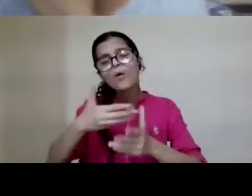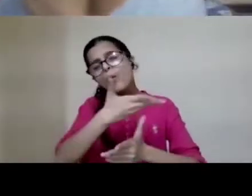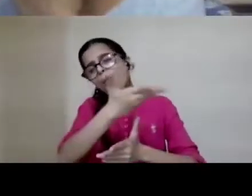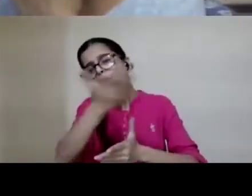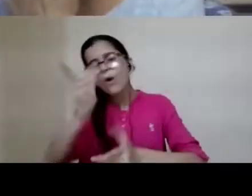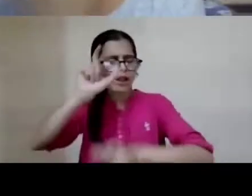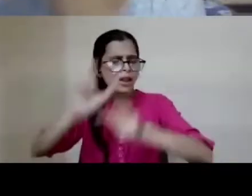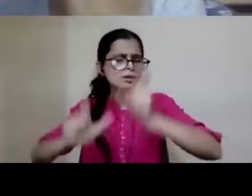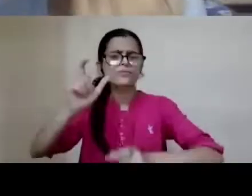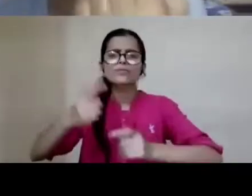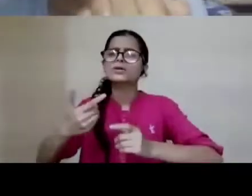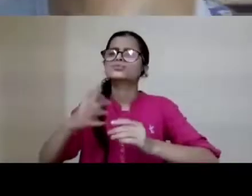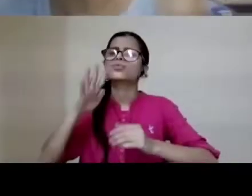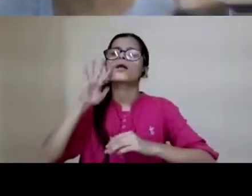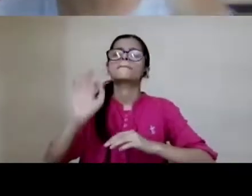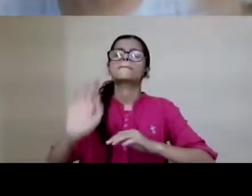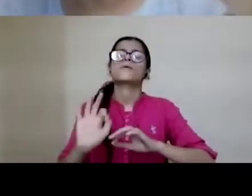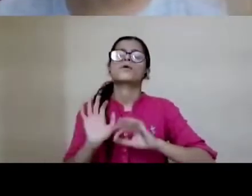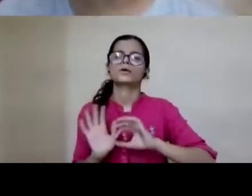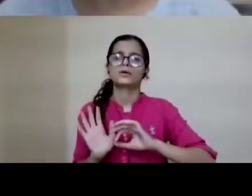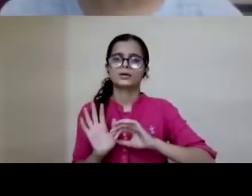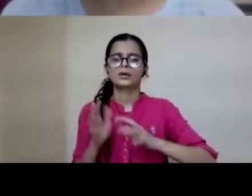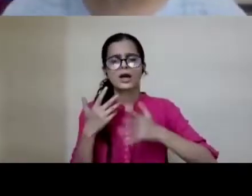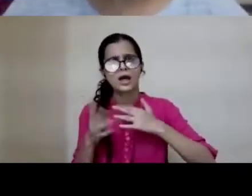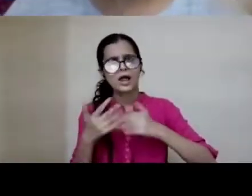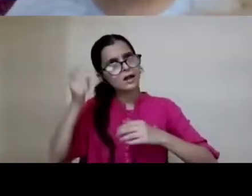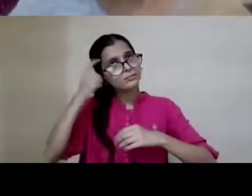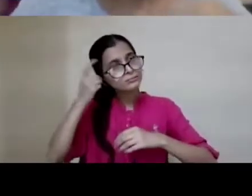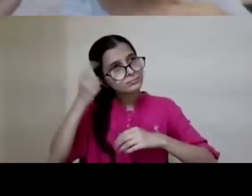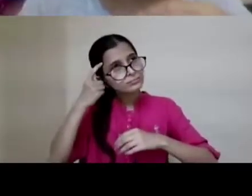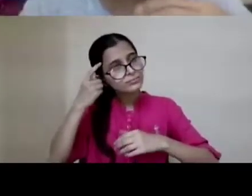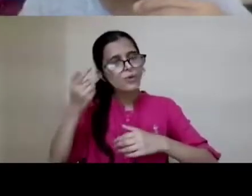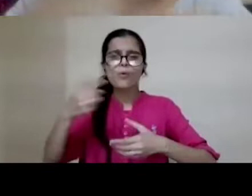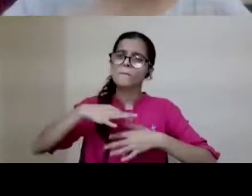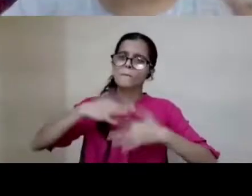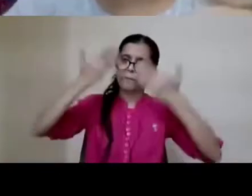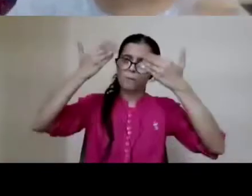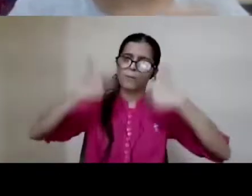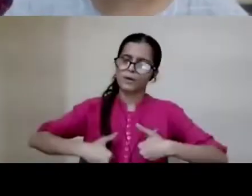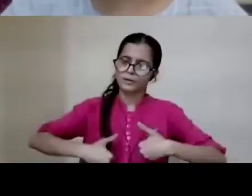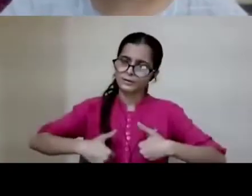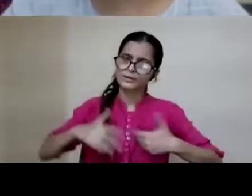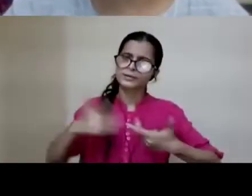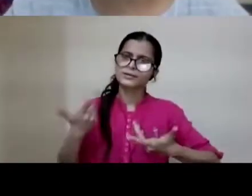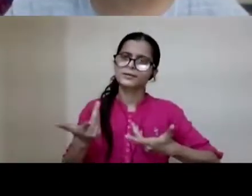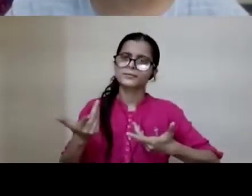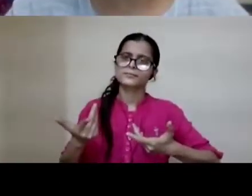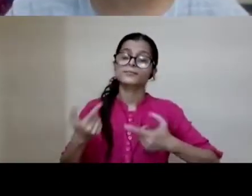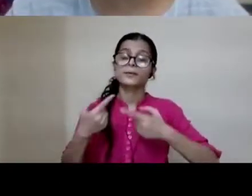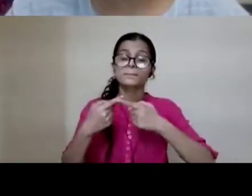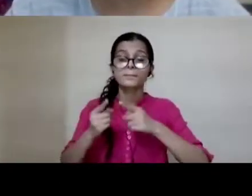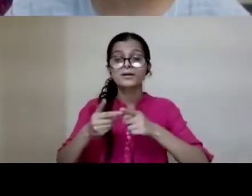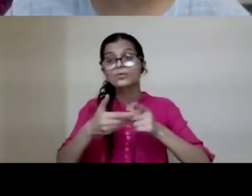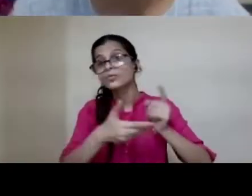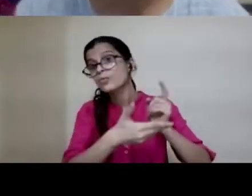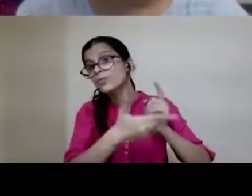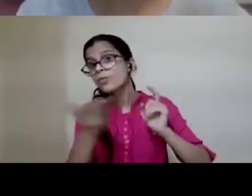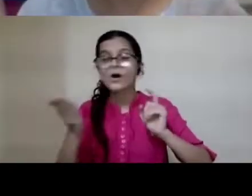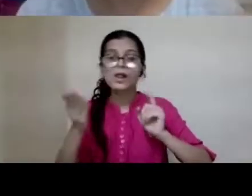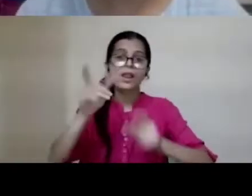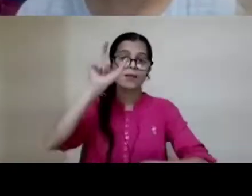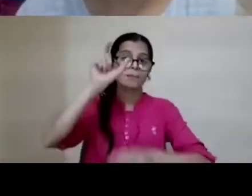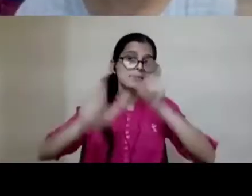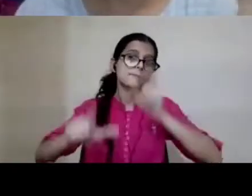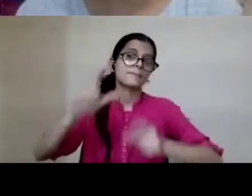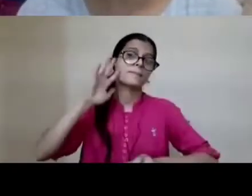no essence of mind or body, the possession of which gets you entry.